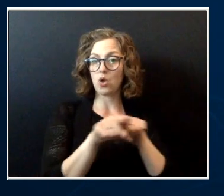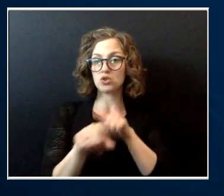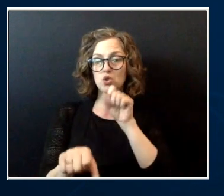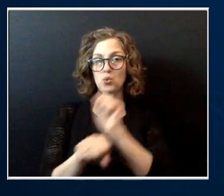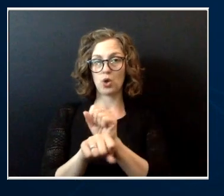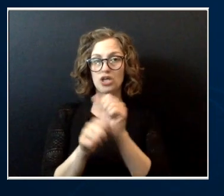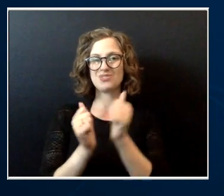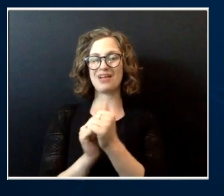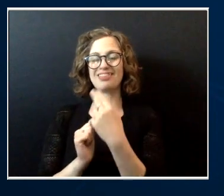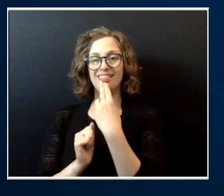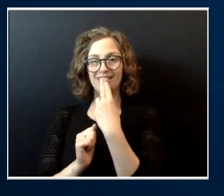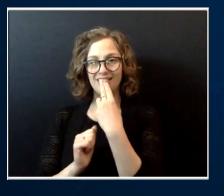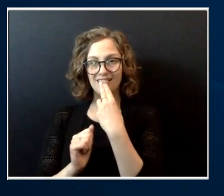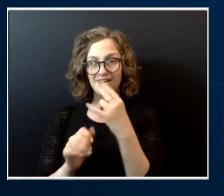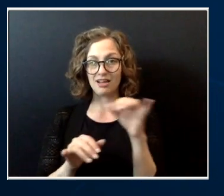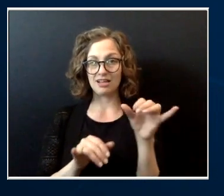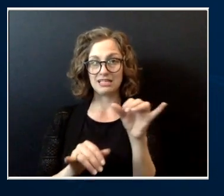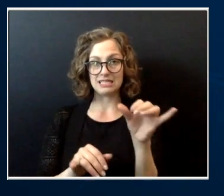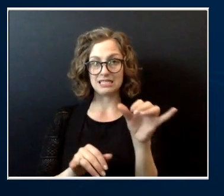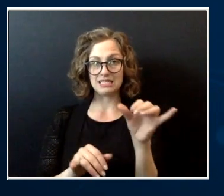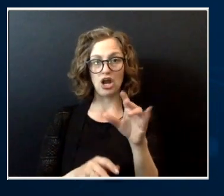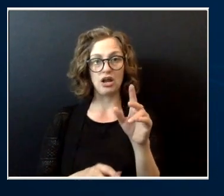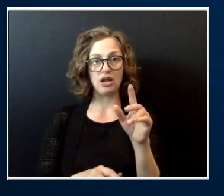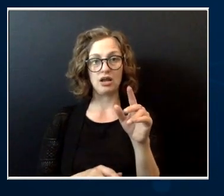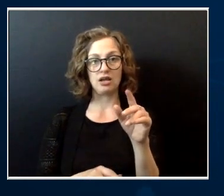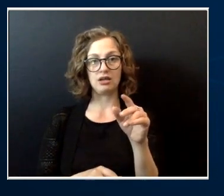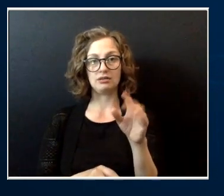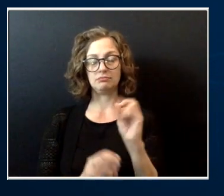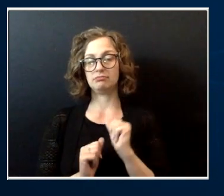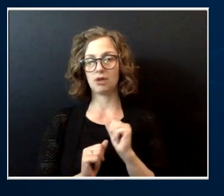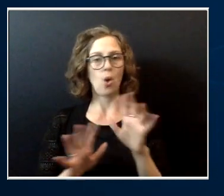Okay, team. Oh, Okay, so after this, so. yeah.